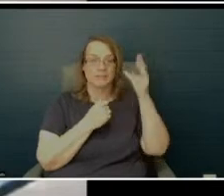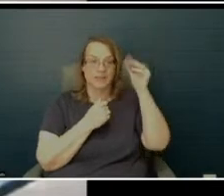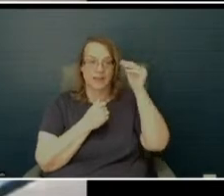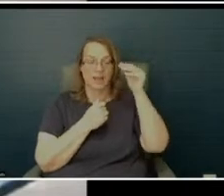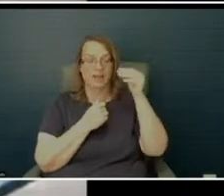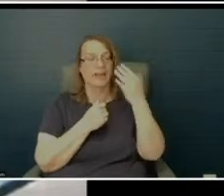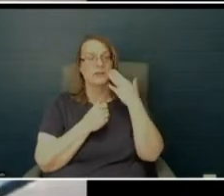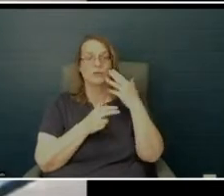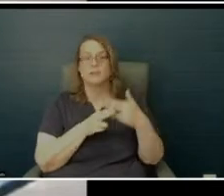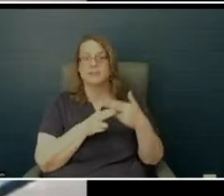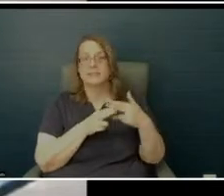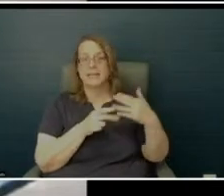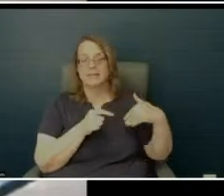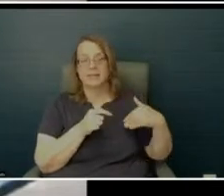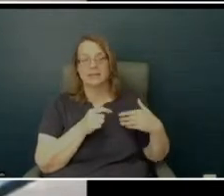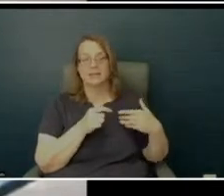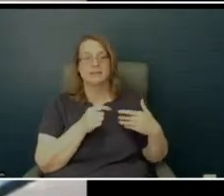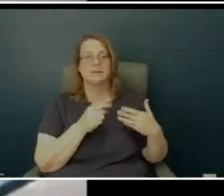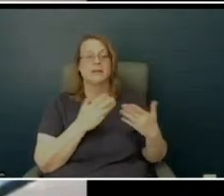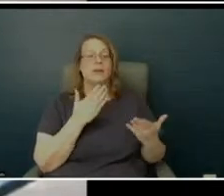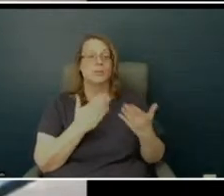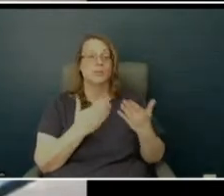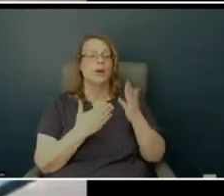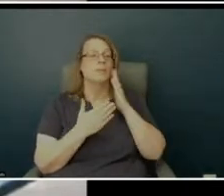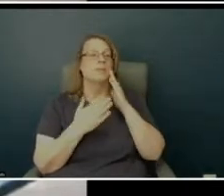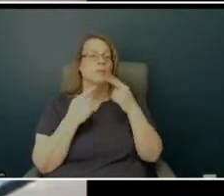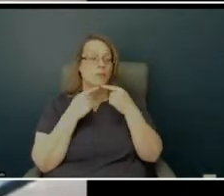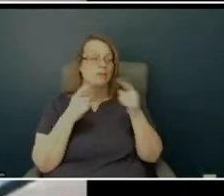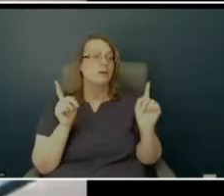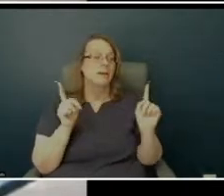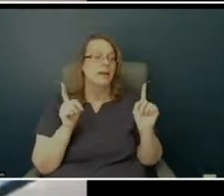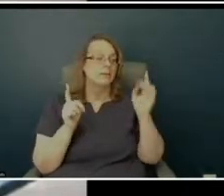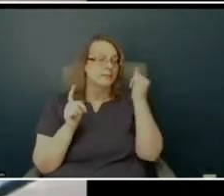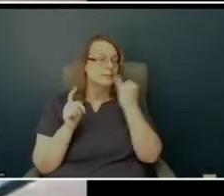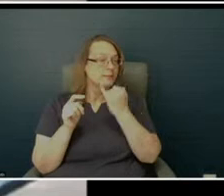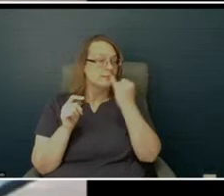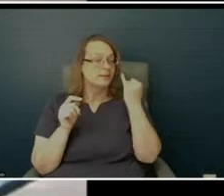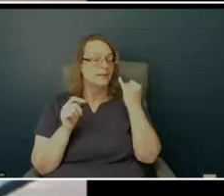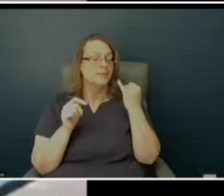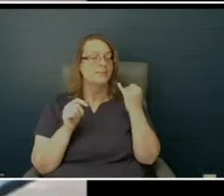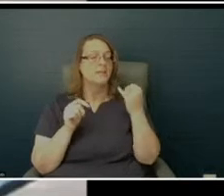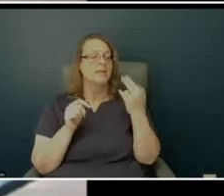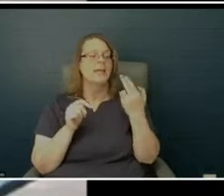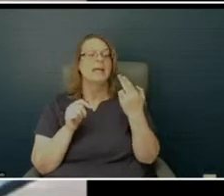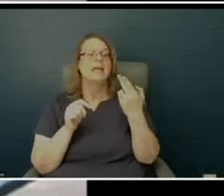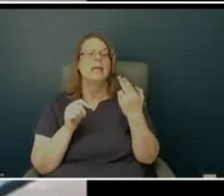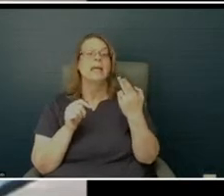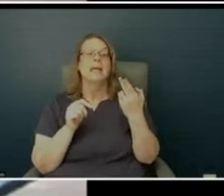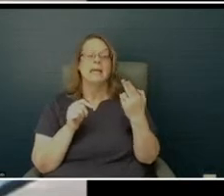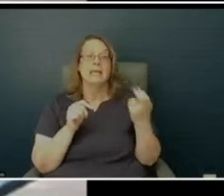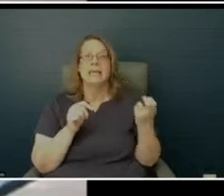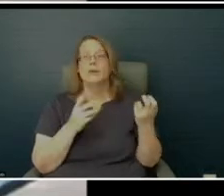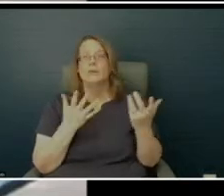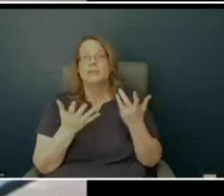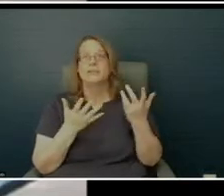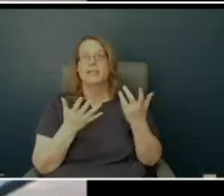yet. I guess this is probably going to come out in Italy at some point. And he was the mastermind, not the mastermind,